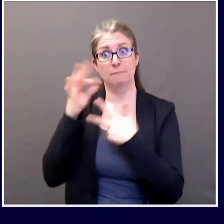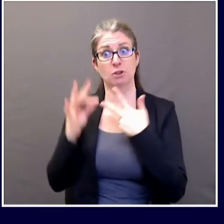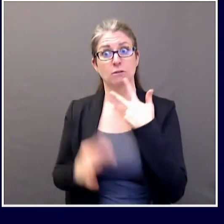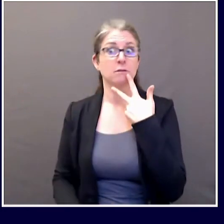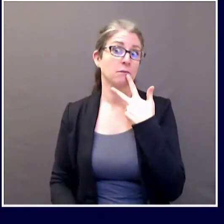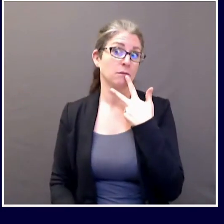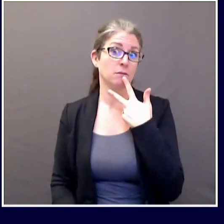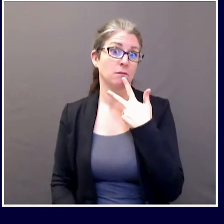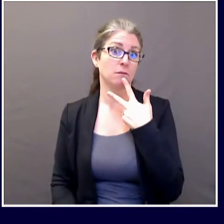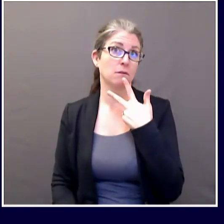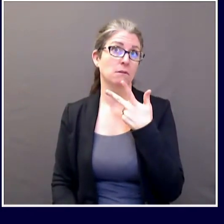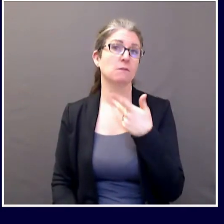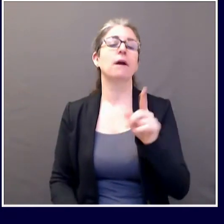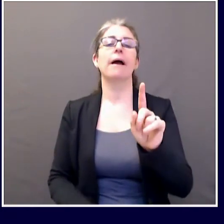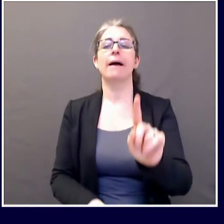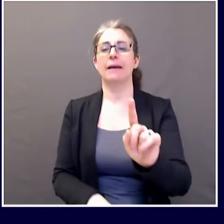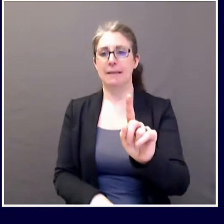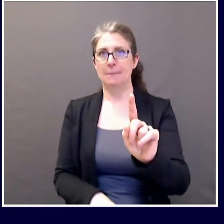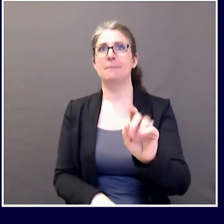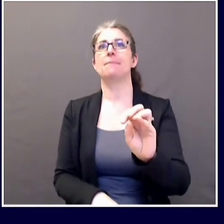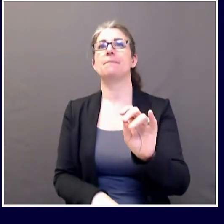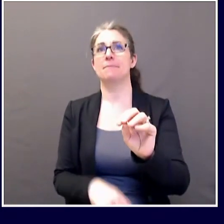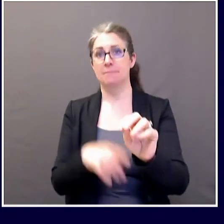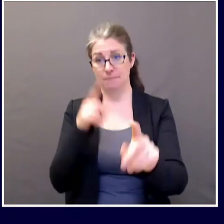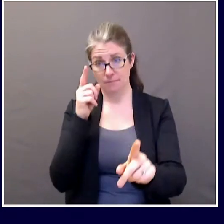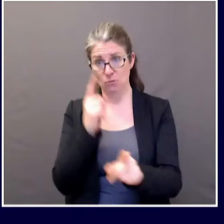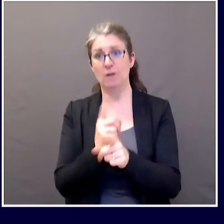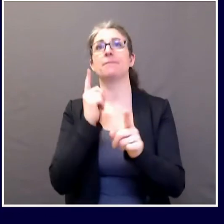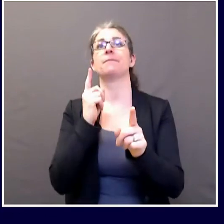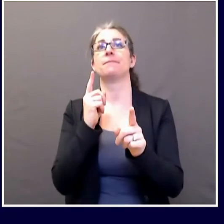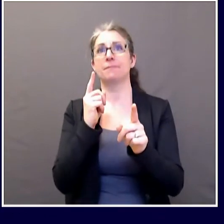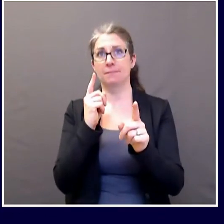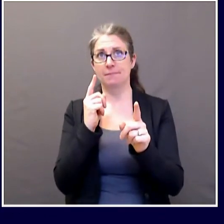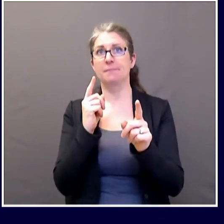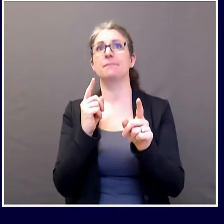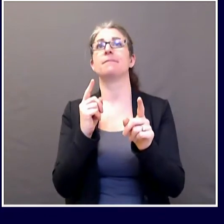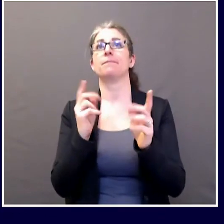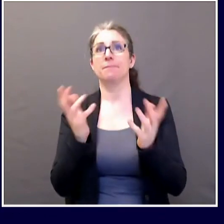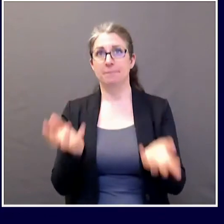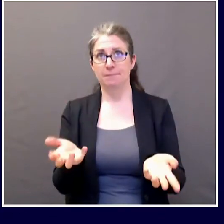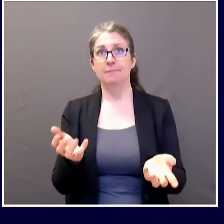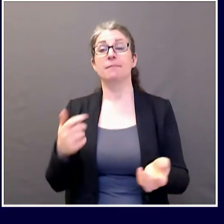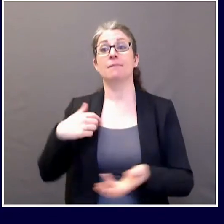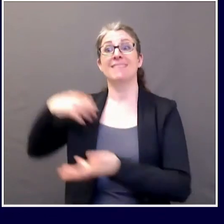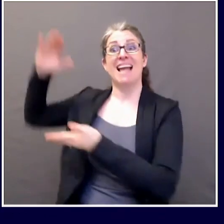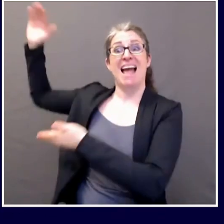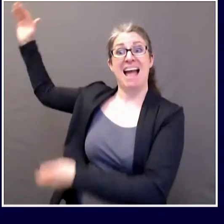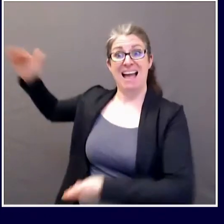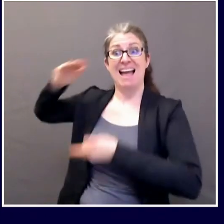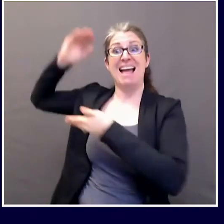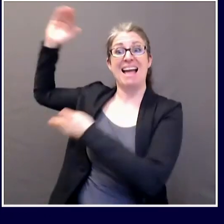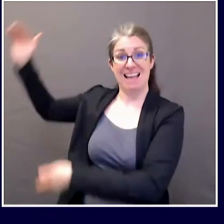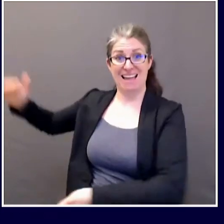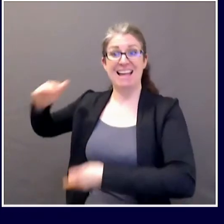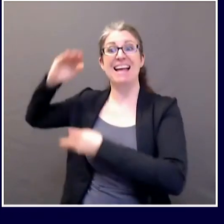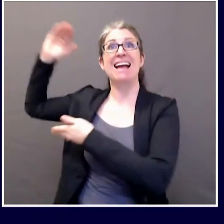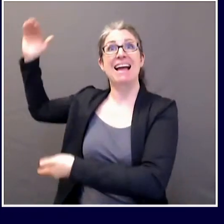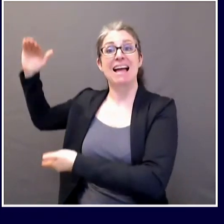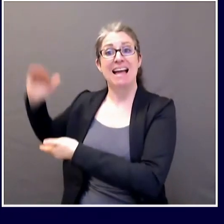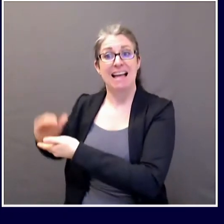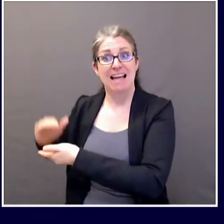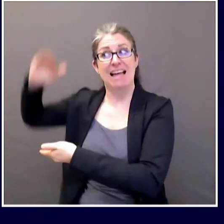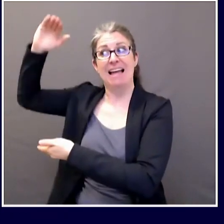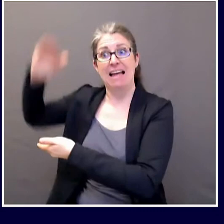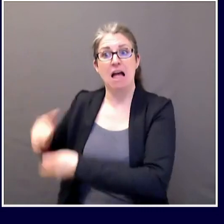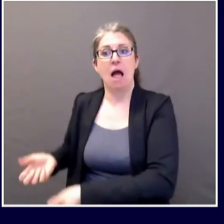Supply governs speed, and speed governs how we open up to further groups. So if we receive a high number of